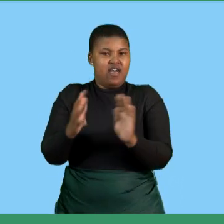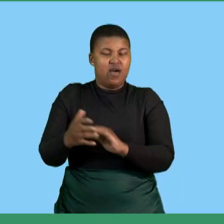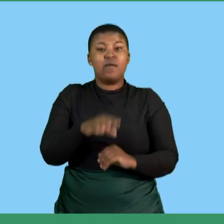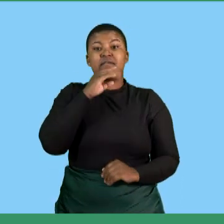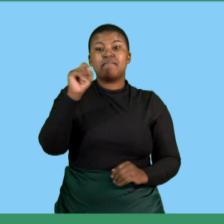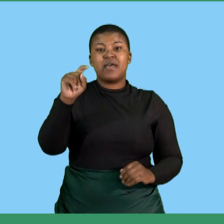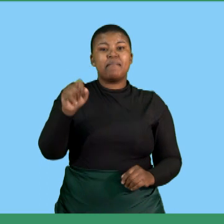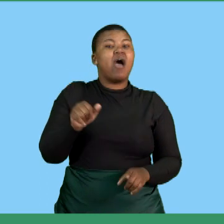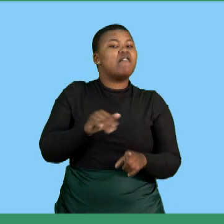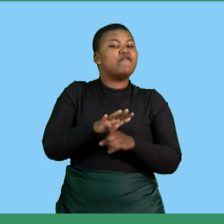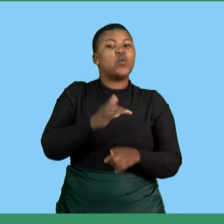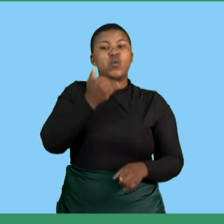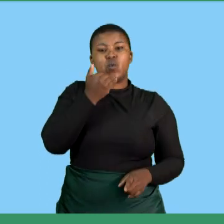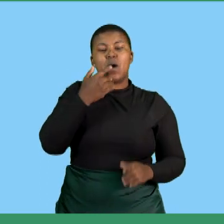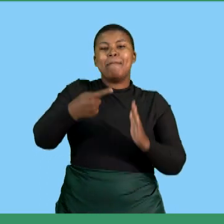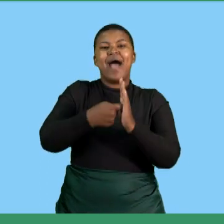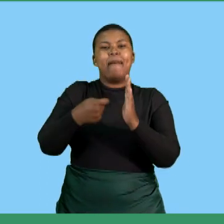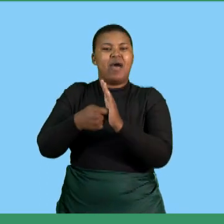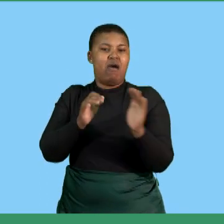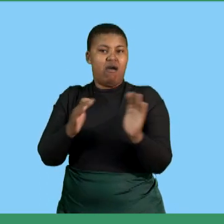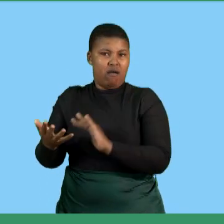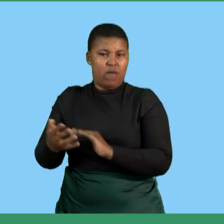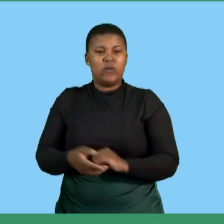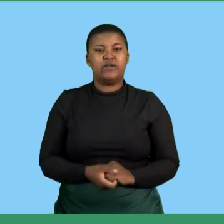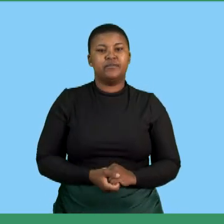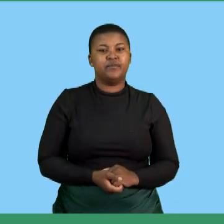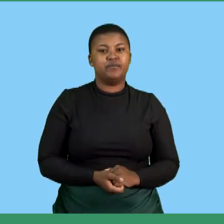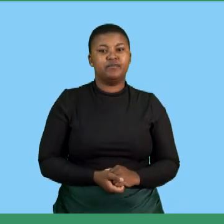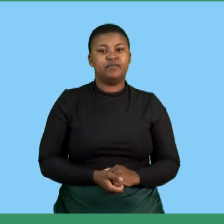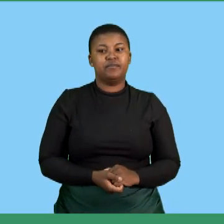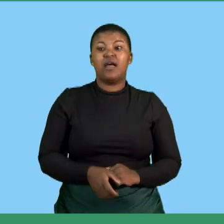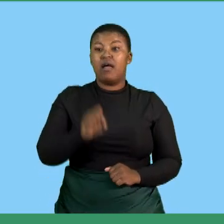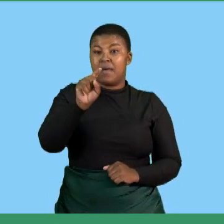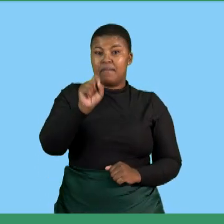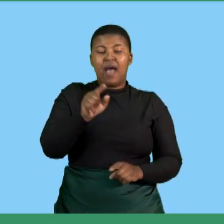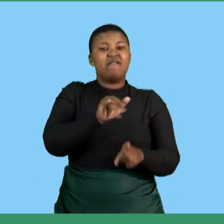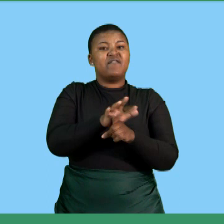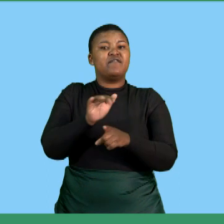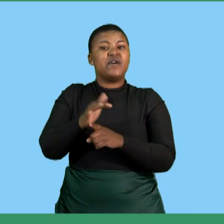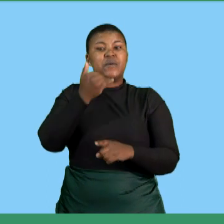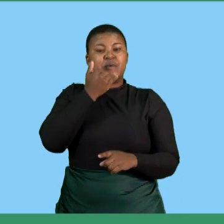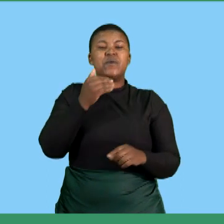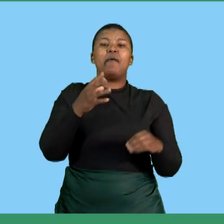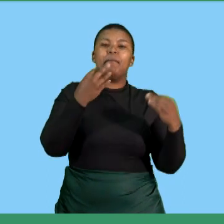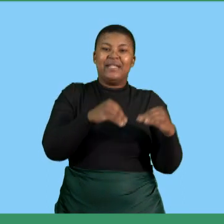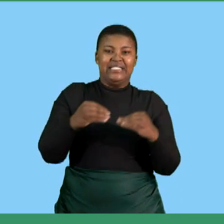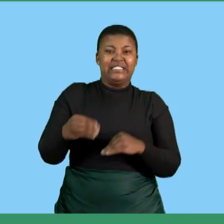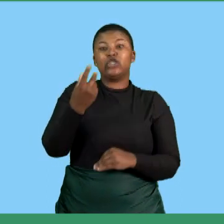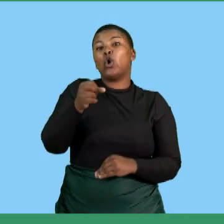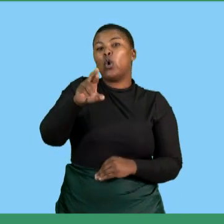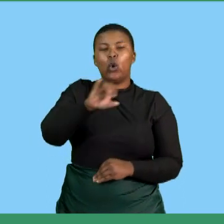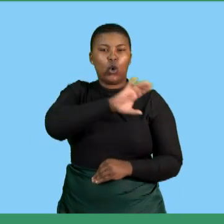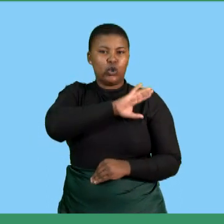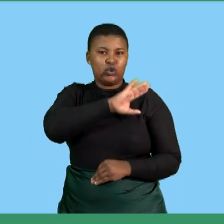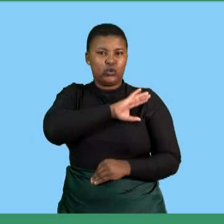and these factors can then influence our buying habits, and this is then the buying habits of the consumers or the